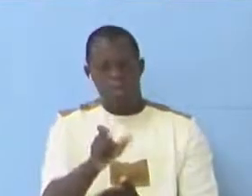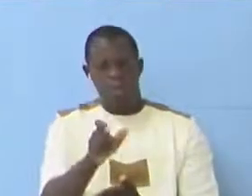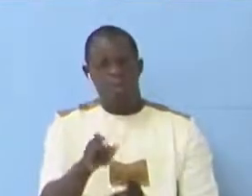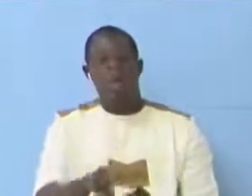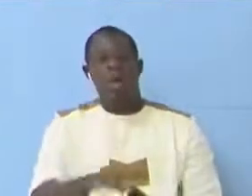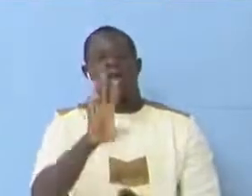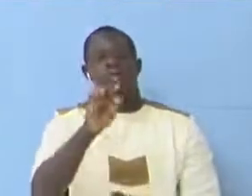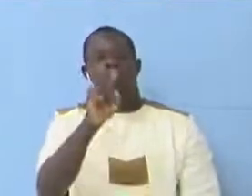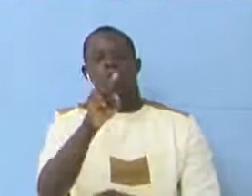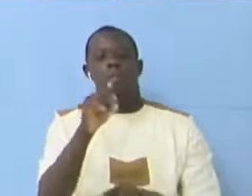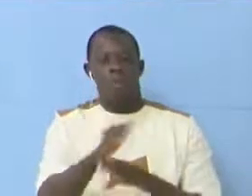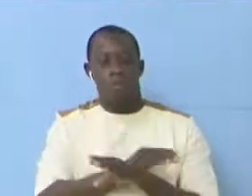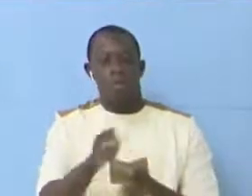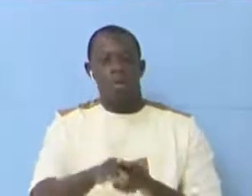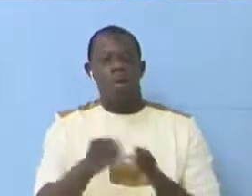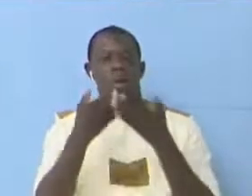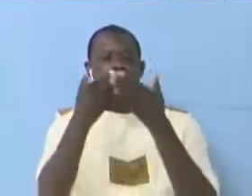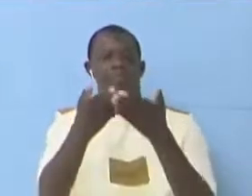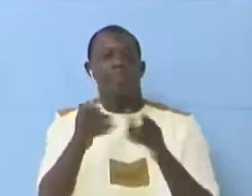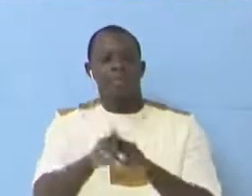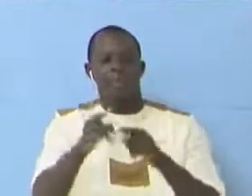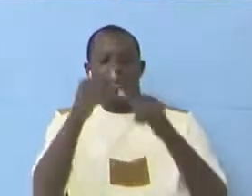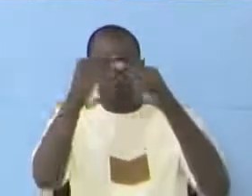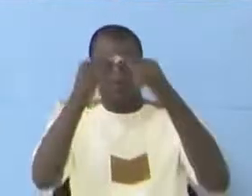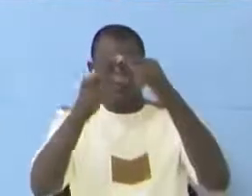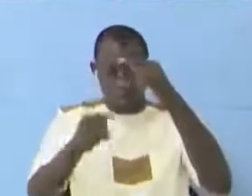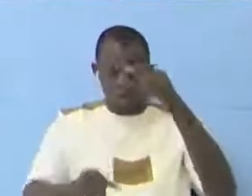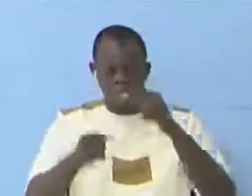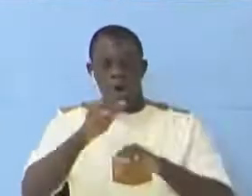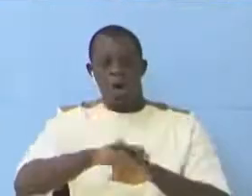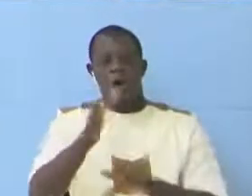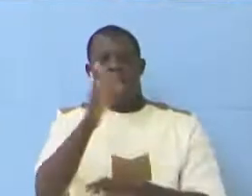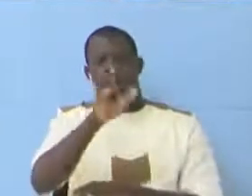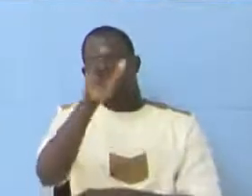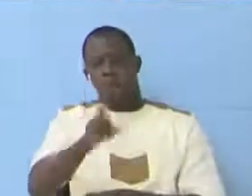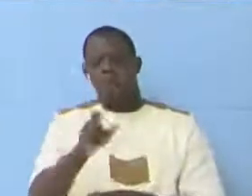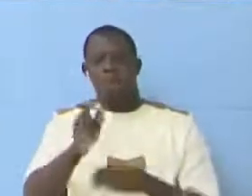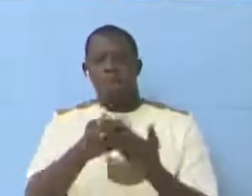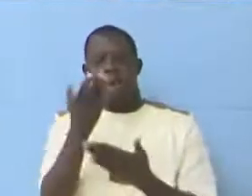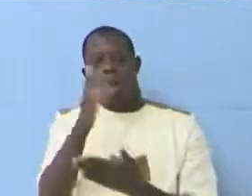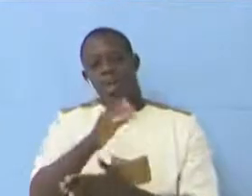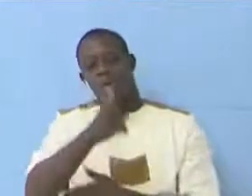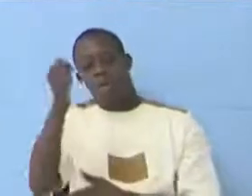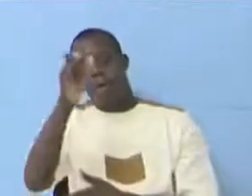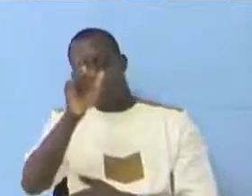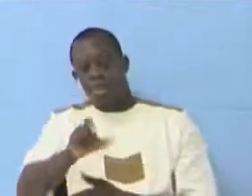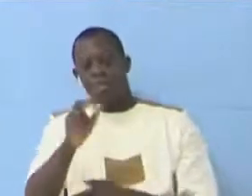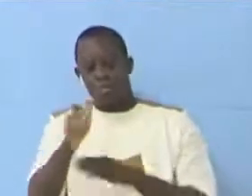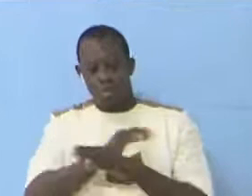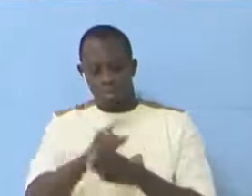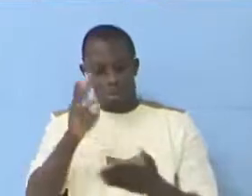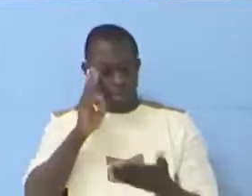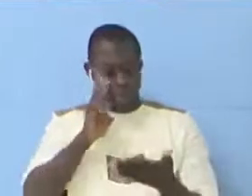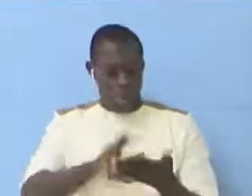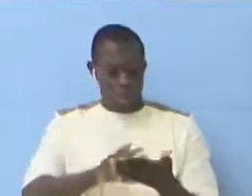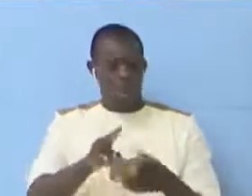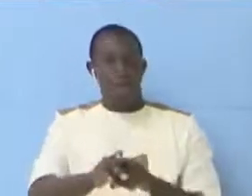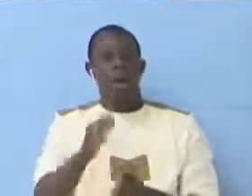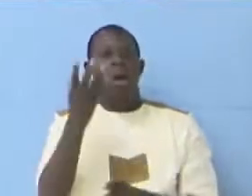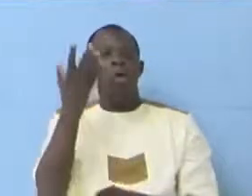Did you give this list to anyone before? Or has anyone seen it when the UN and the